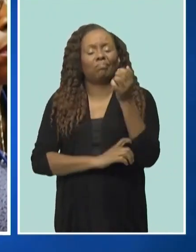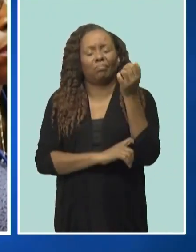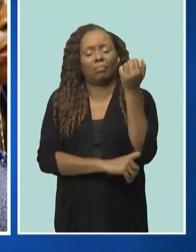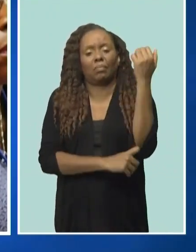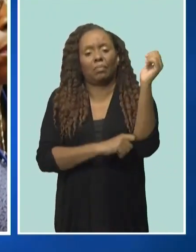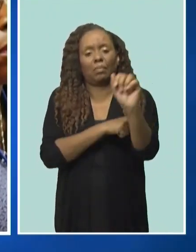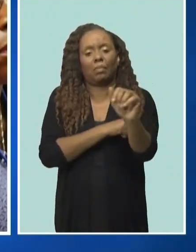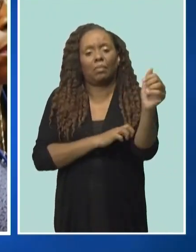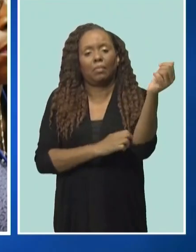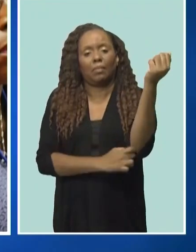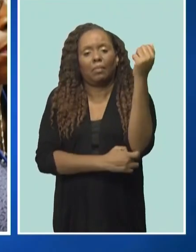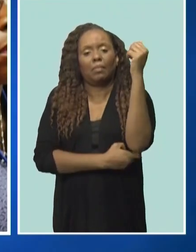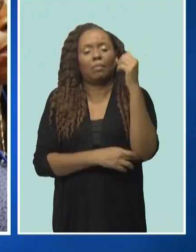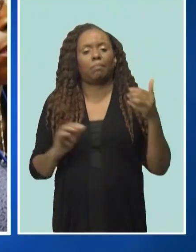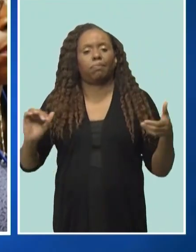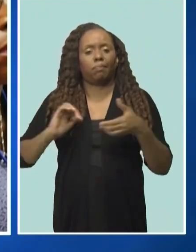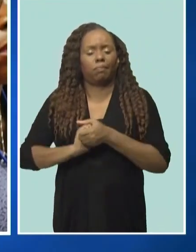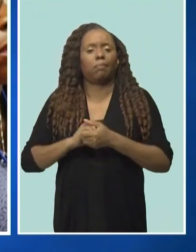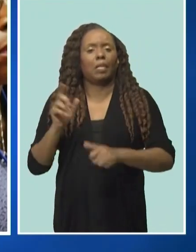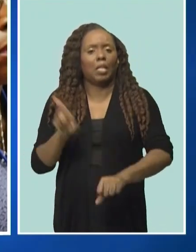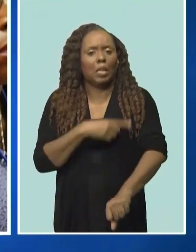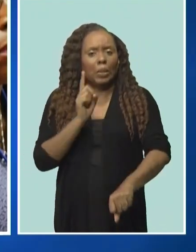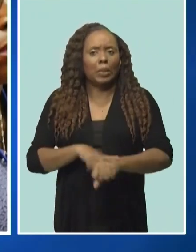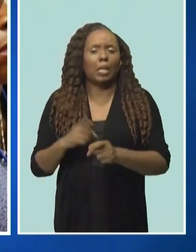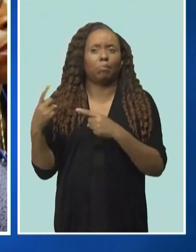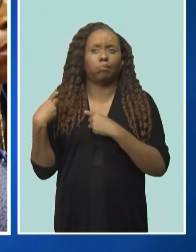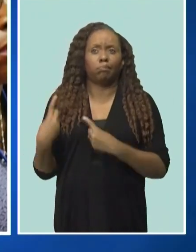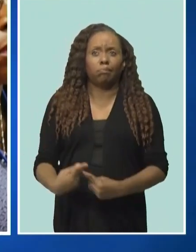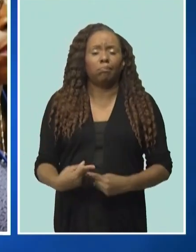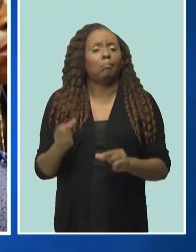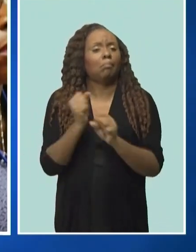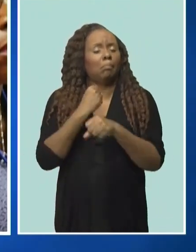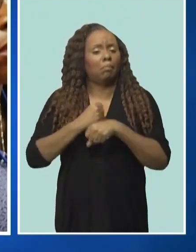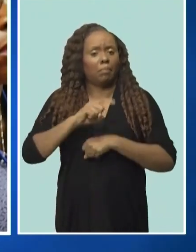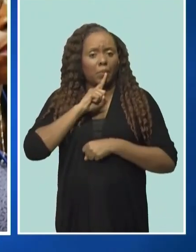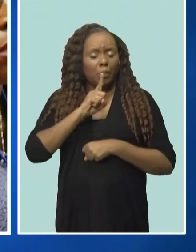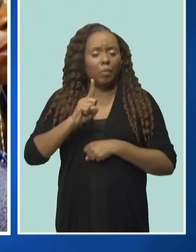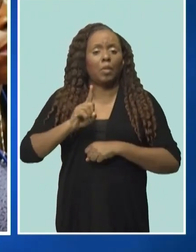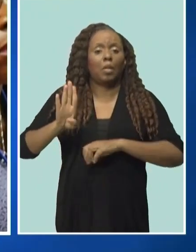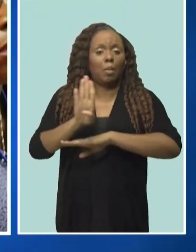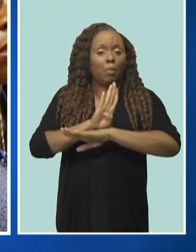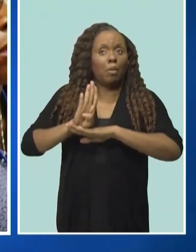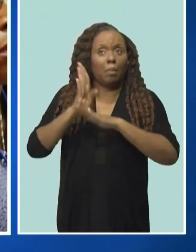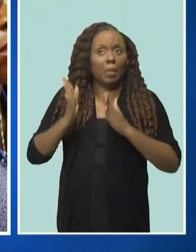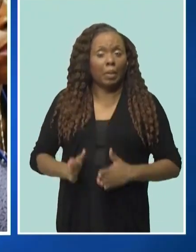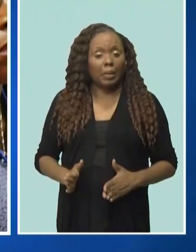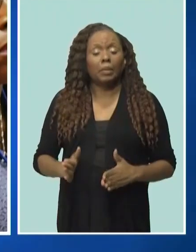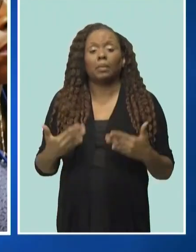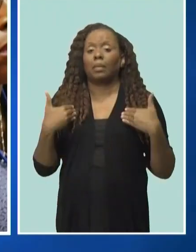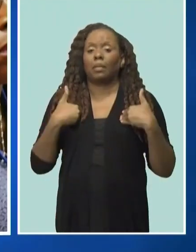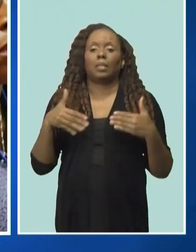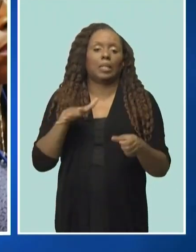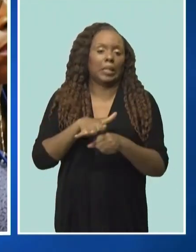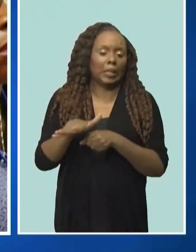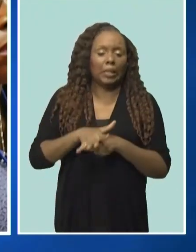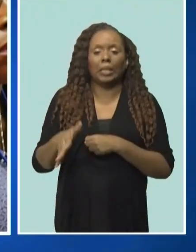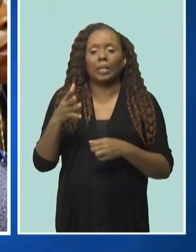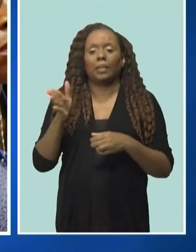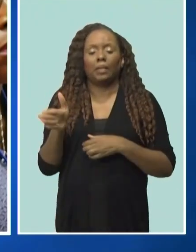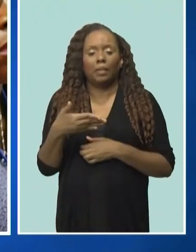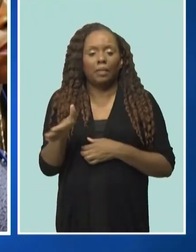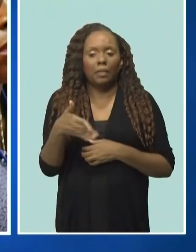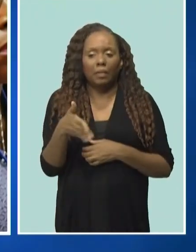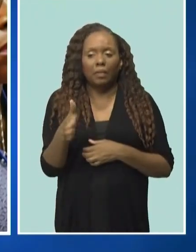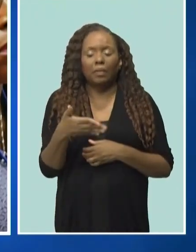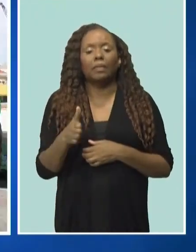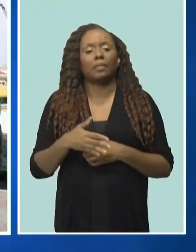doing for a very long time, to partner with us to ensure that Barbadians are able to have fish as part